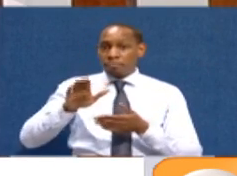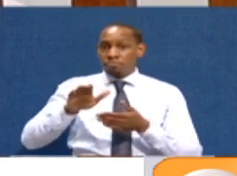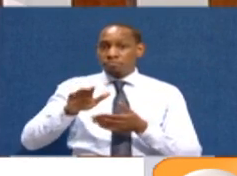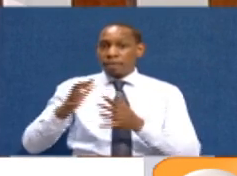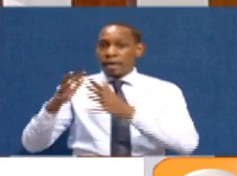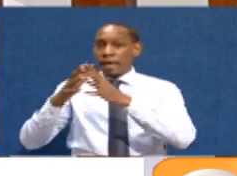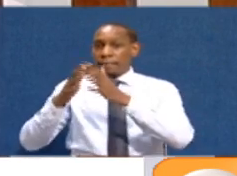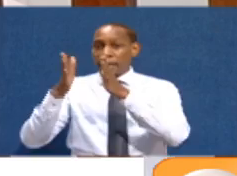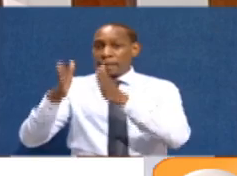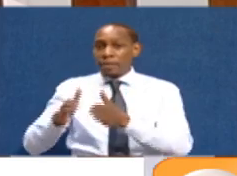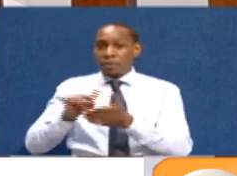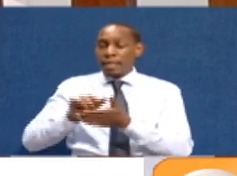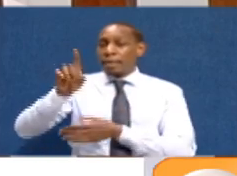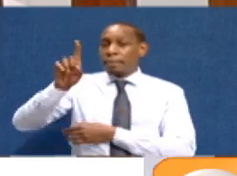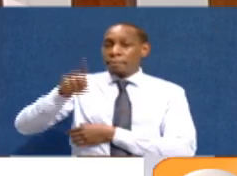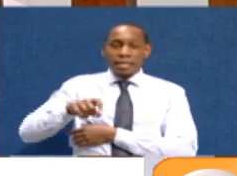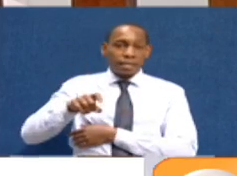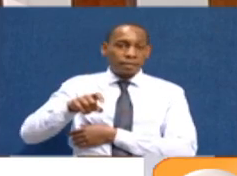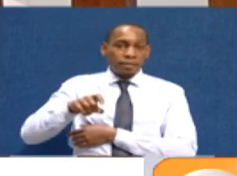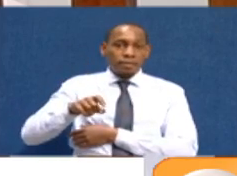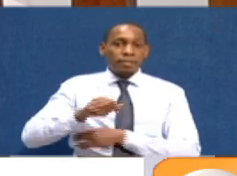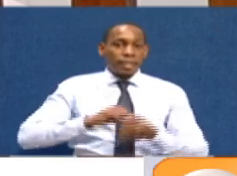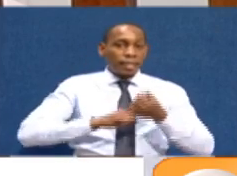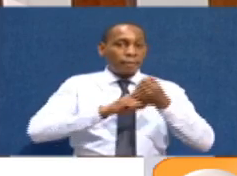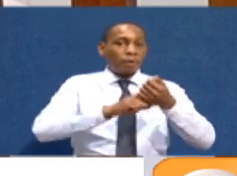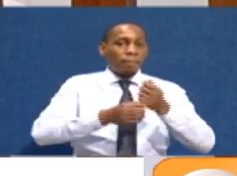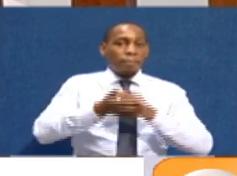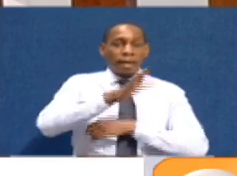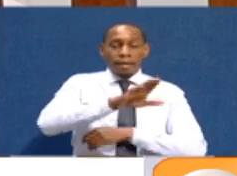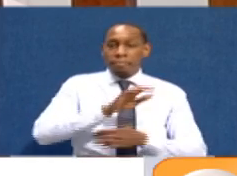outside, you know, you should give back.